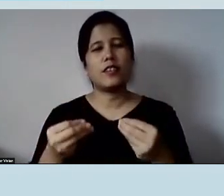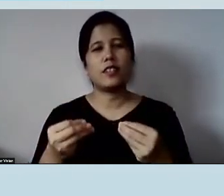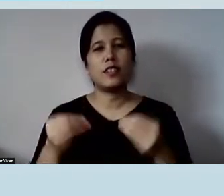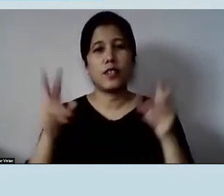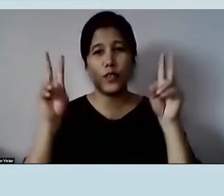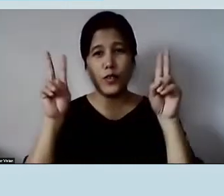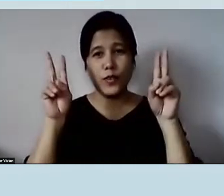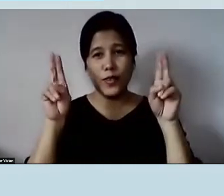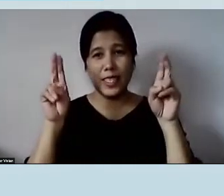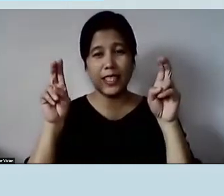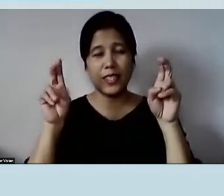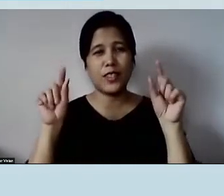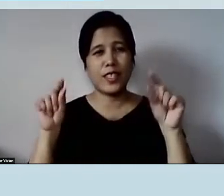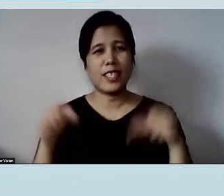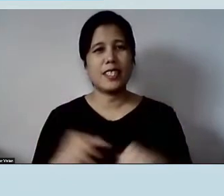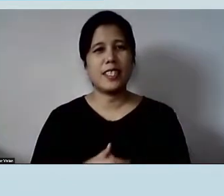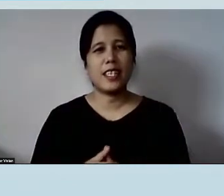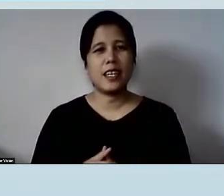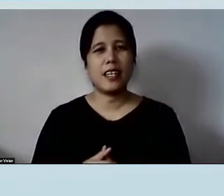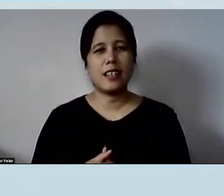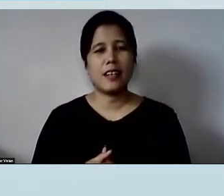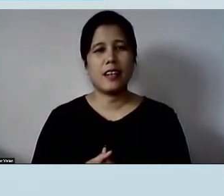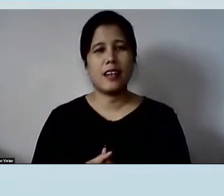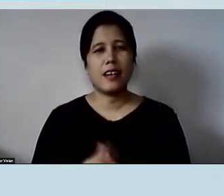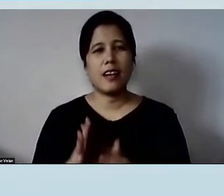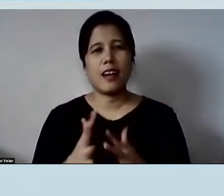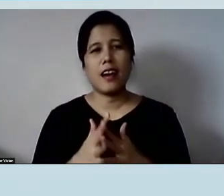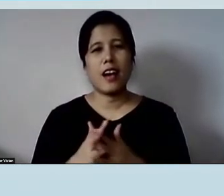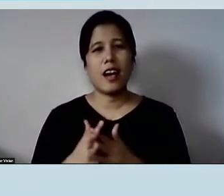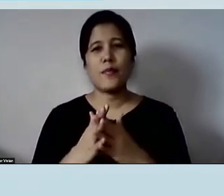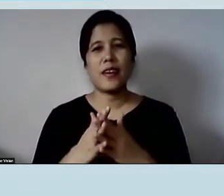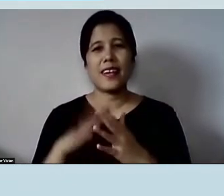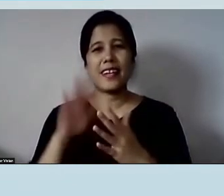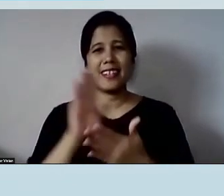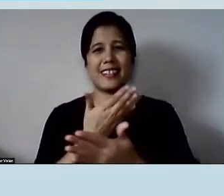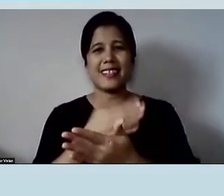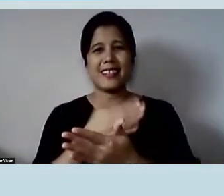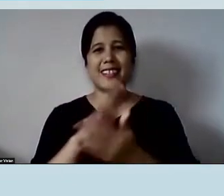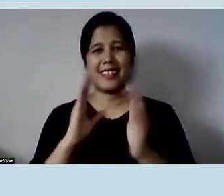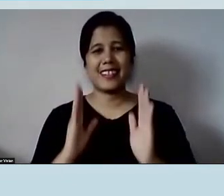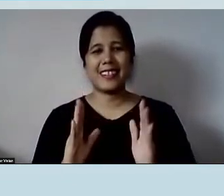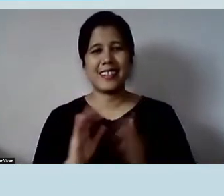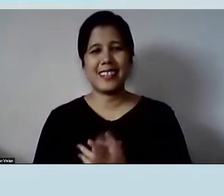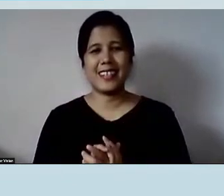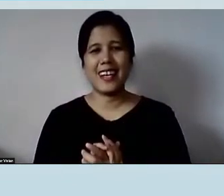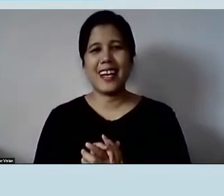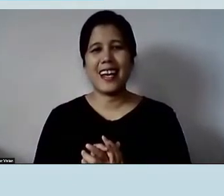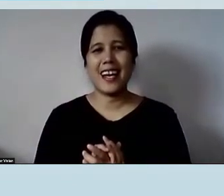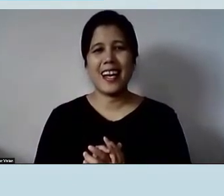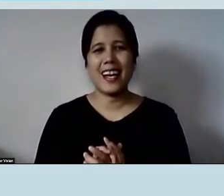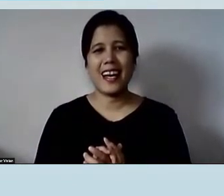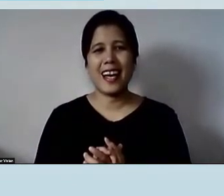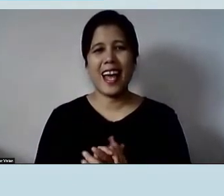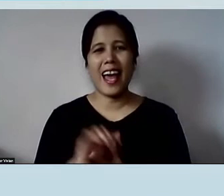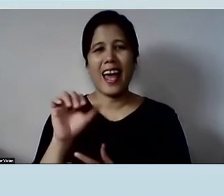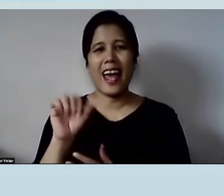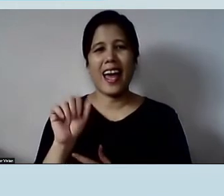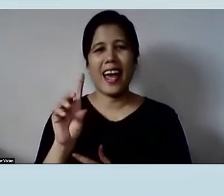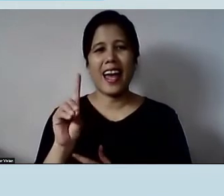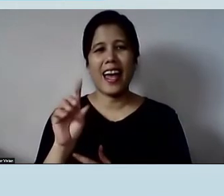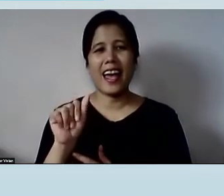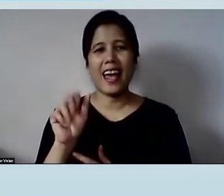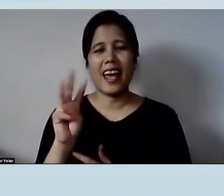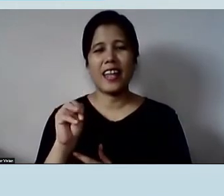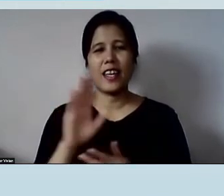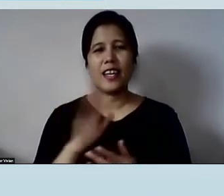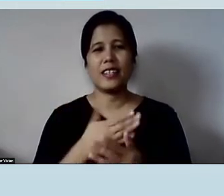quotation from an American singer. Bata pa ito eh, si Adam Levine from